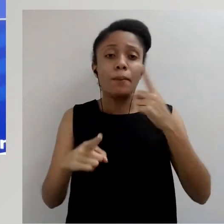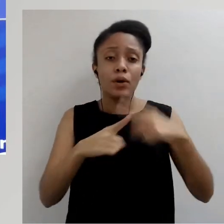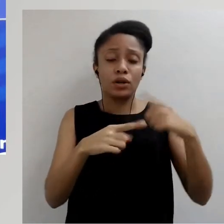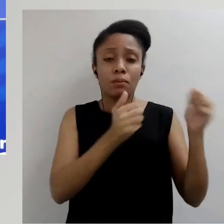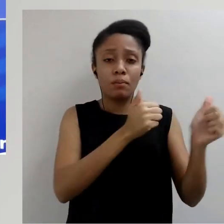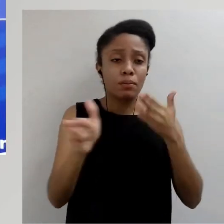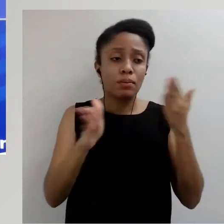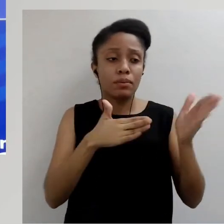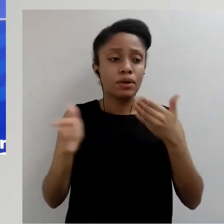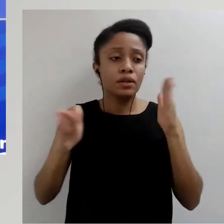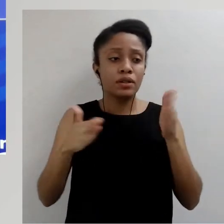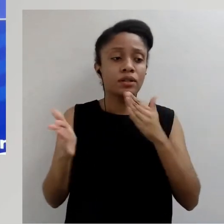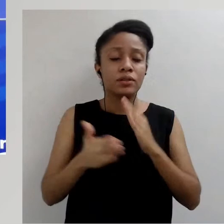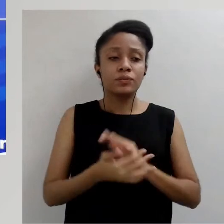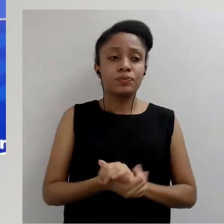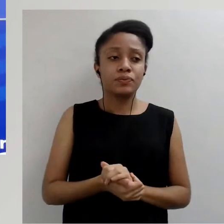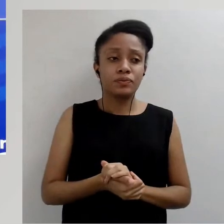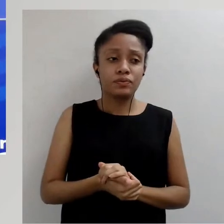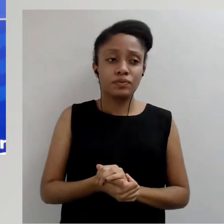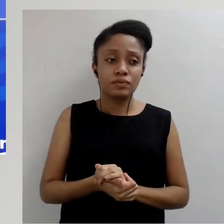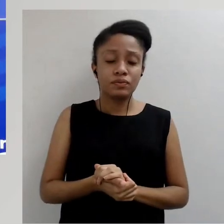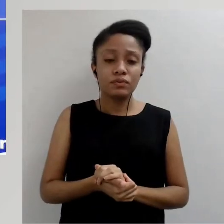this process up.